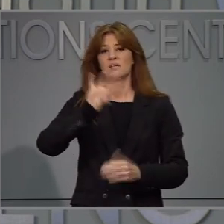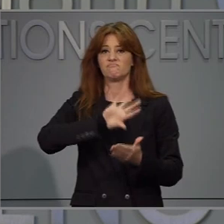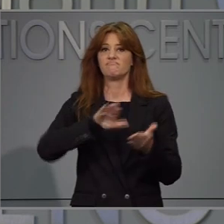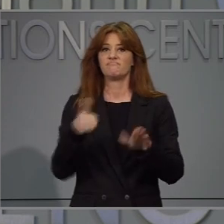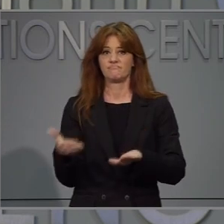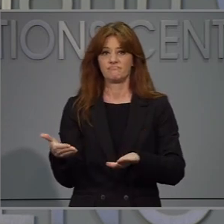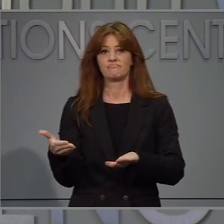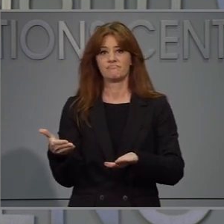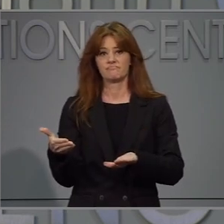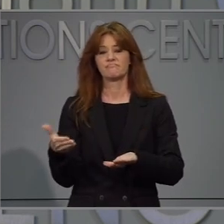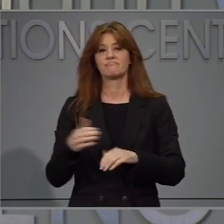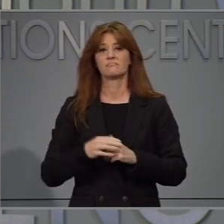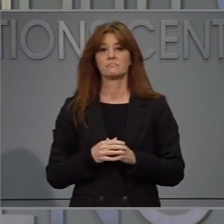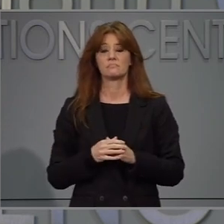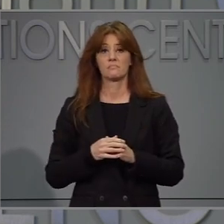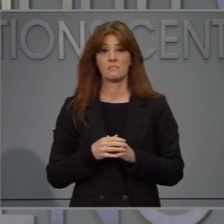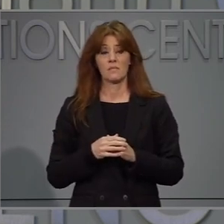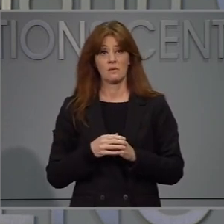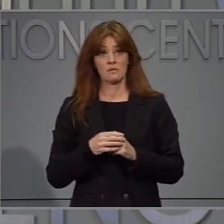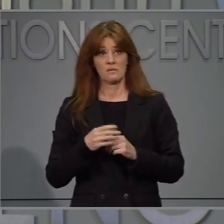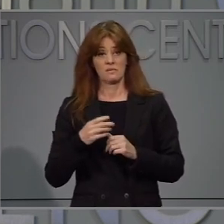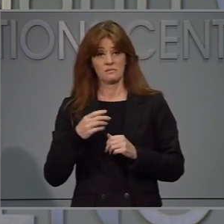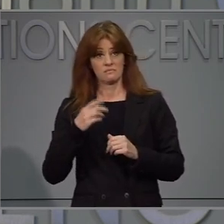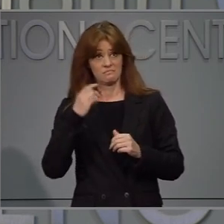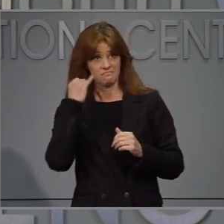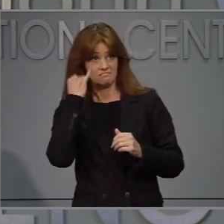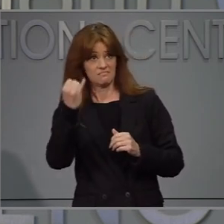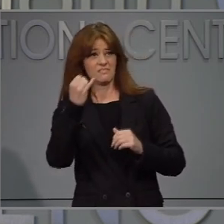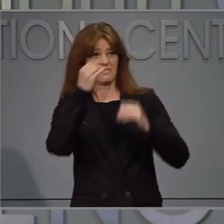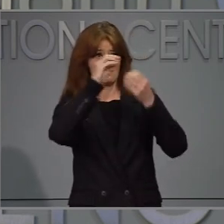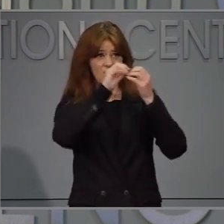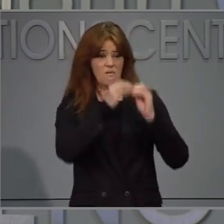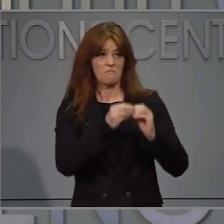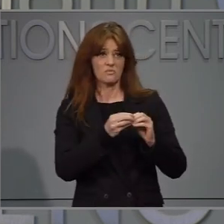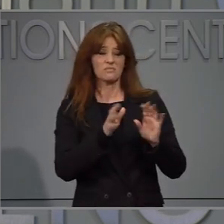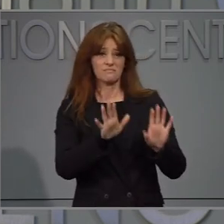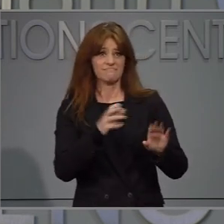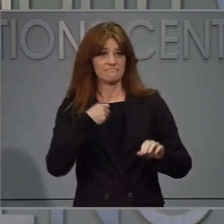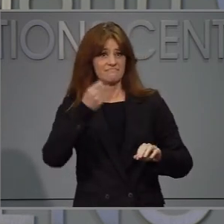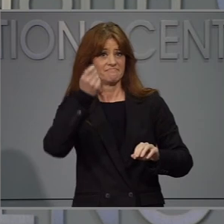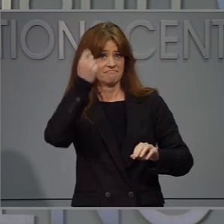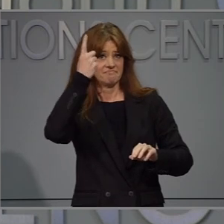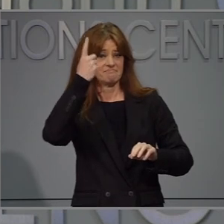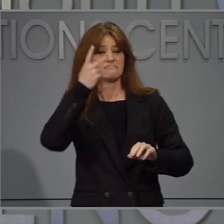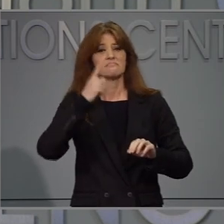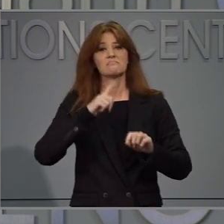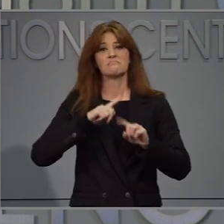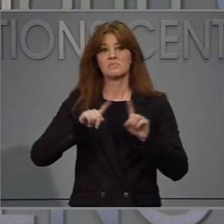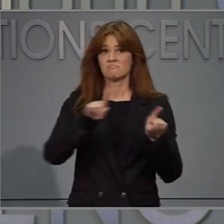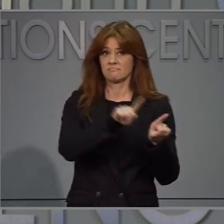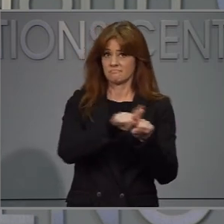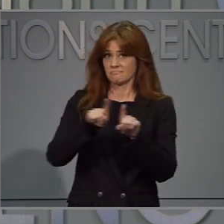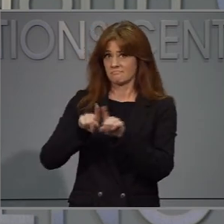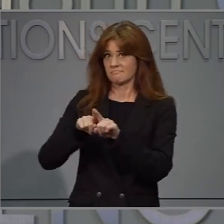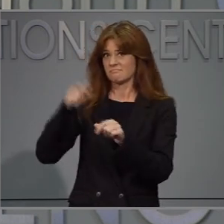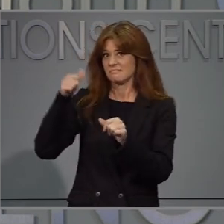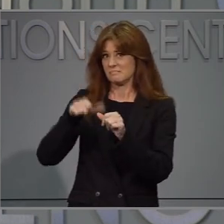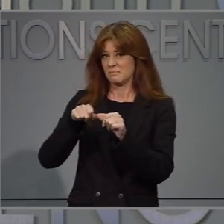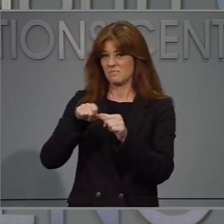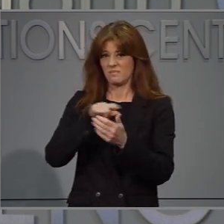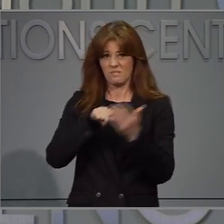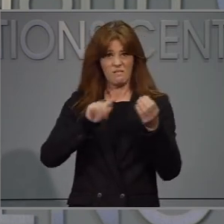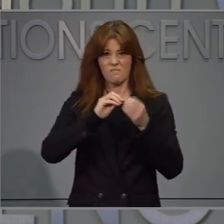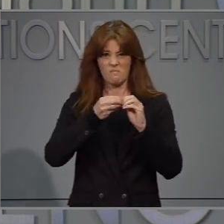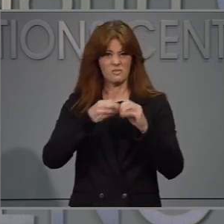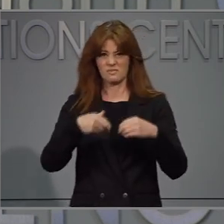deaths. As we face the reality of what this virus has taken from us, we have to remember that these are more than